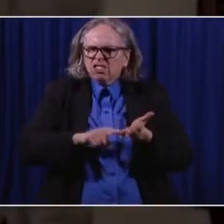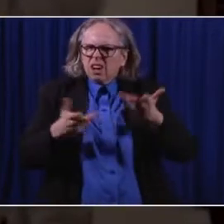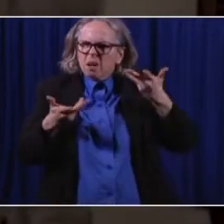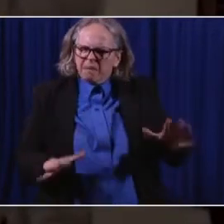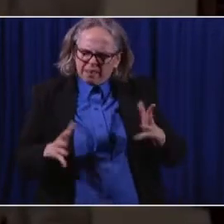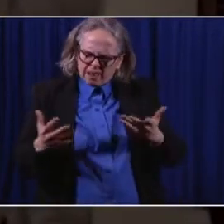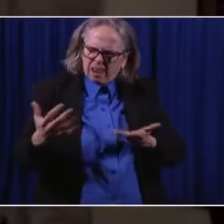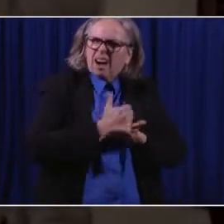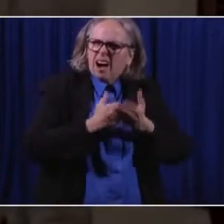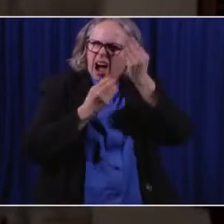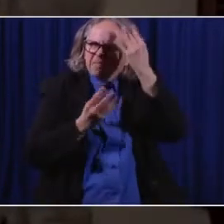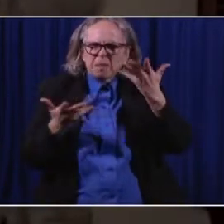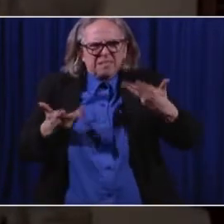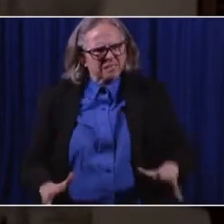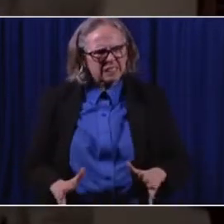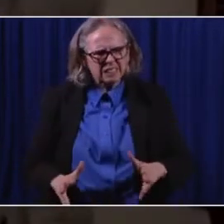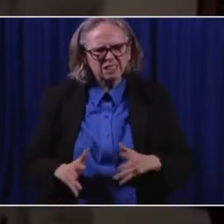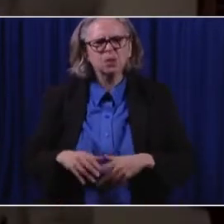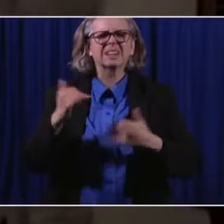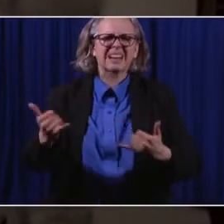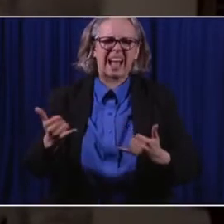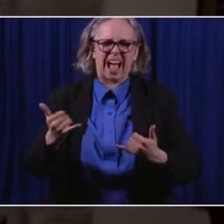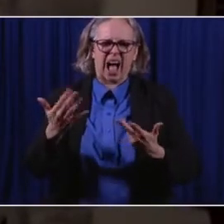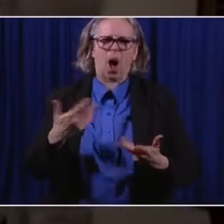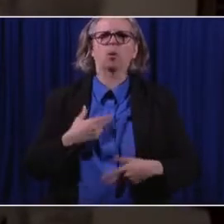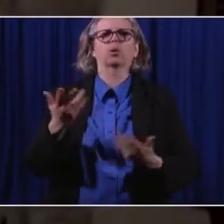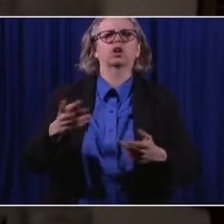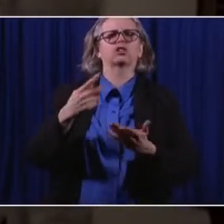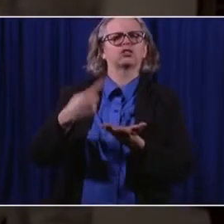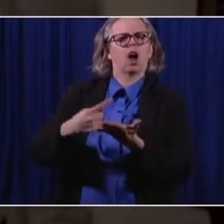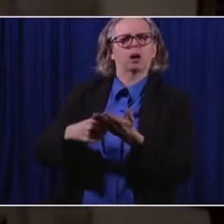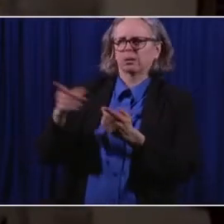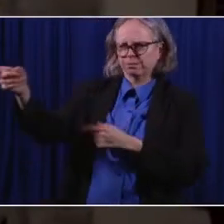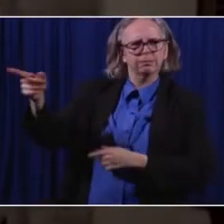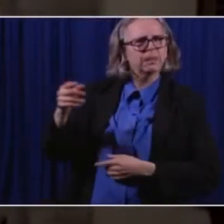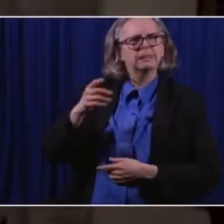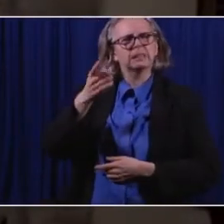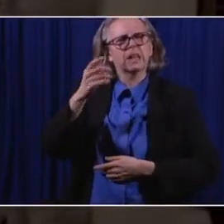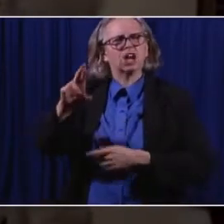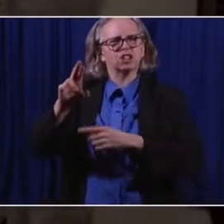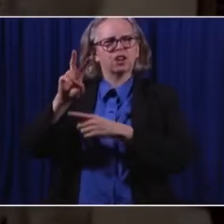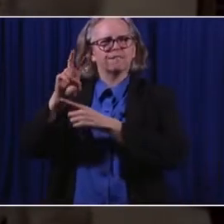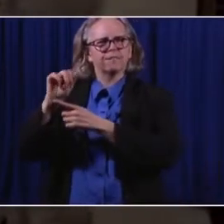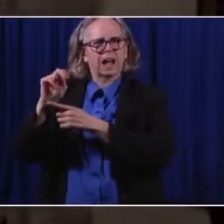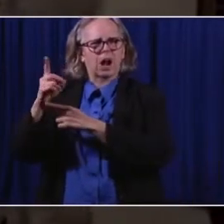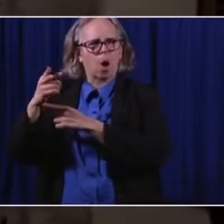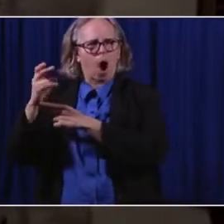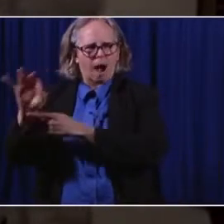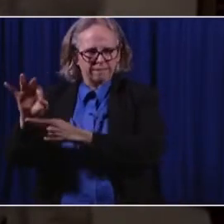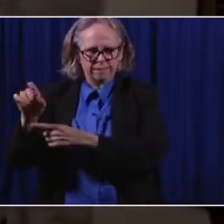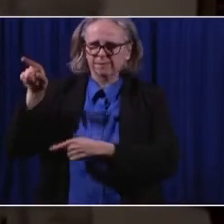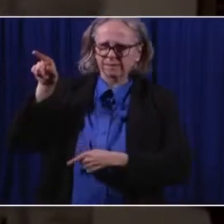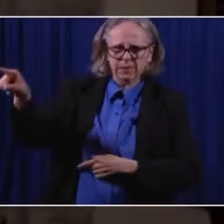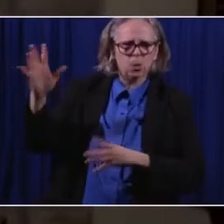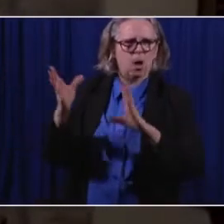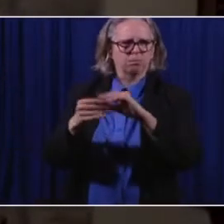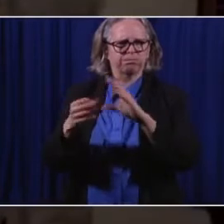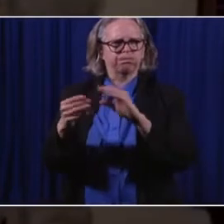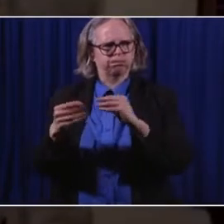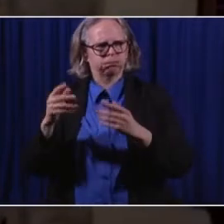to Dr. Vanderhoff, who's going to give you a little more details about the study, and then we'll talk about what our